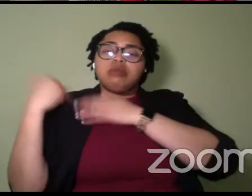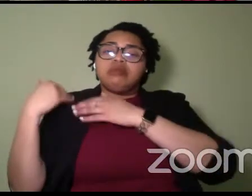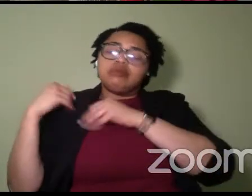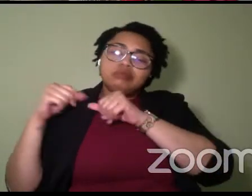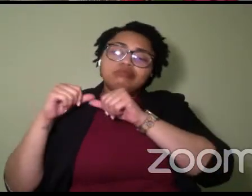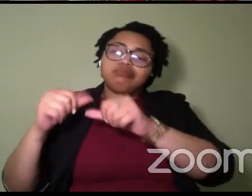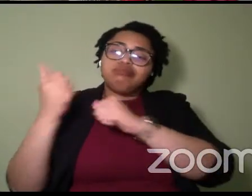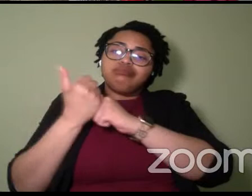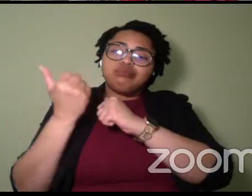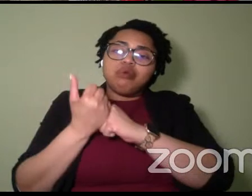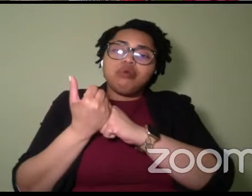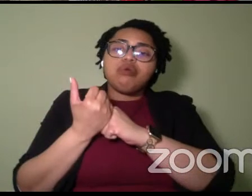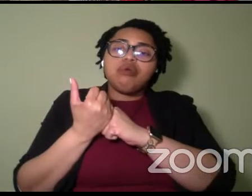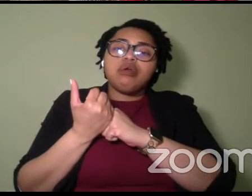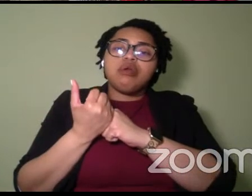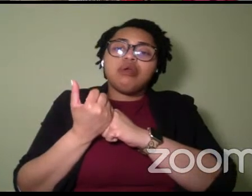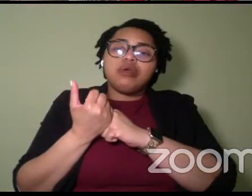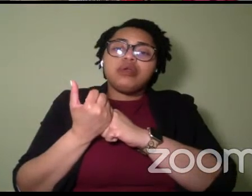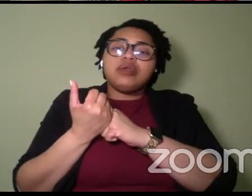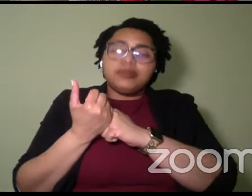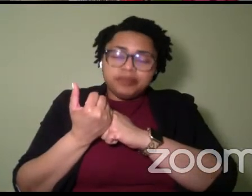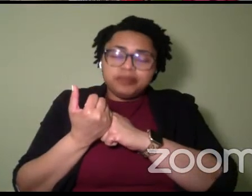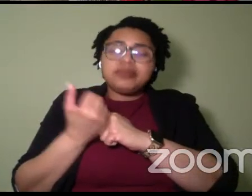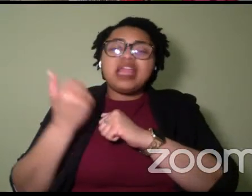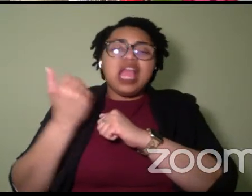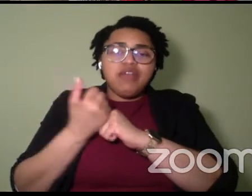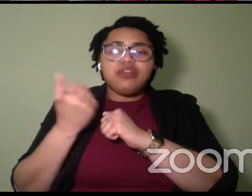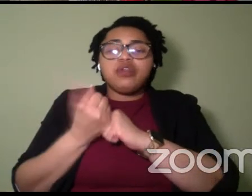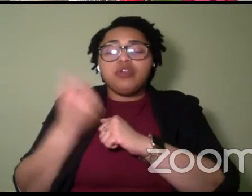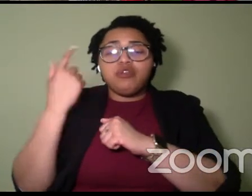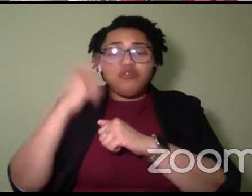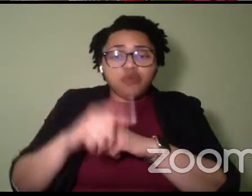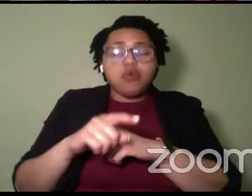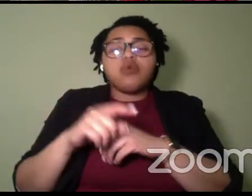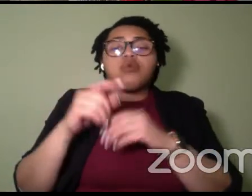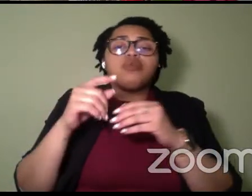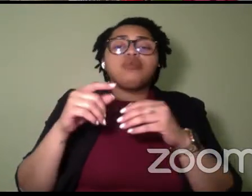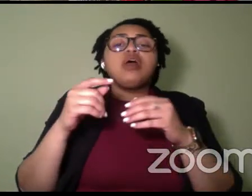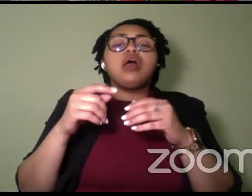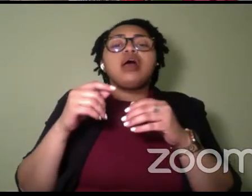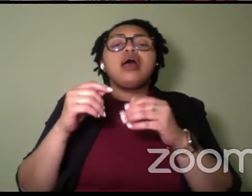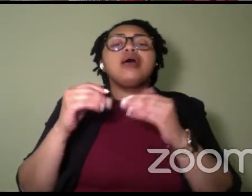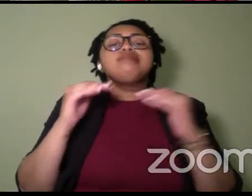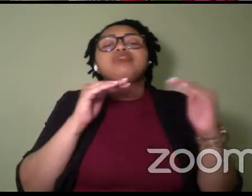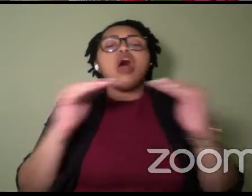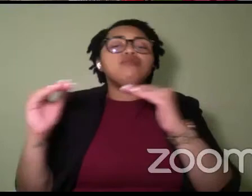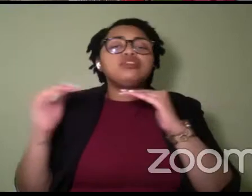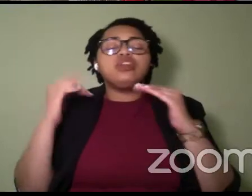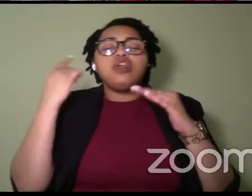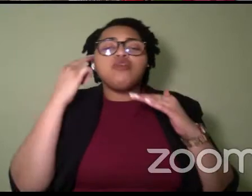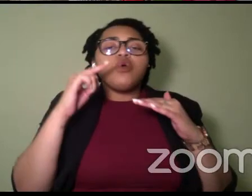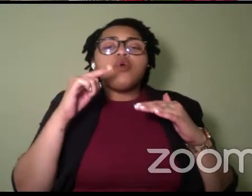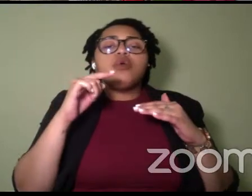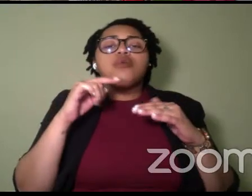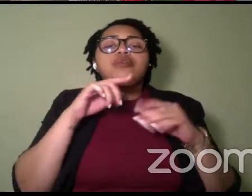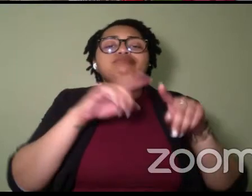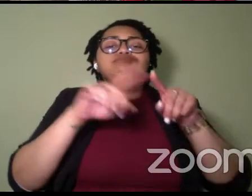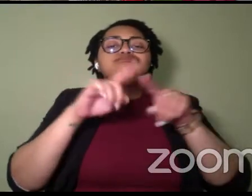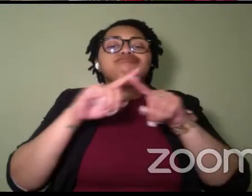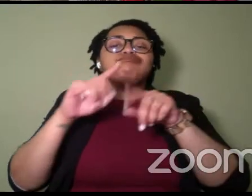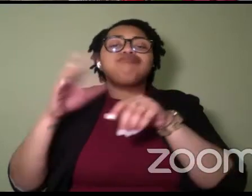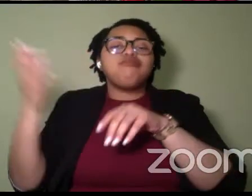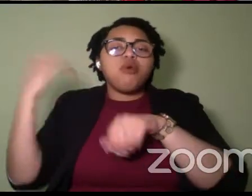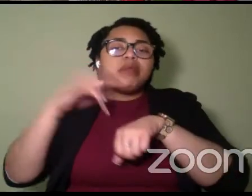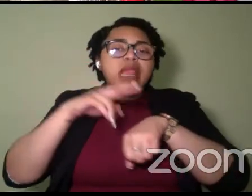for the sovereignty of the Native nations in both our formal responsibilities as conservation